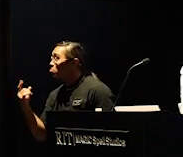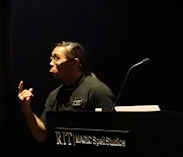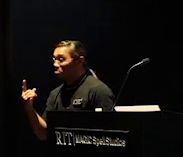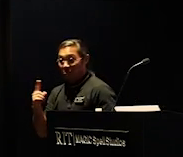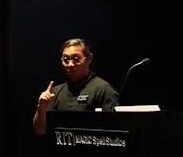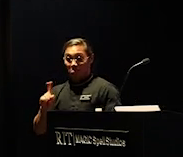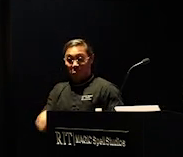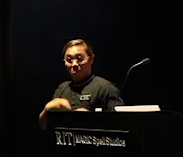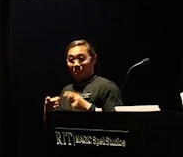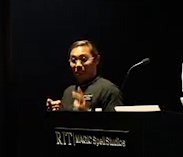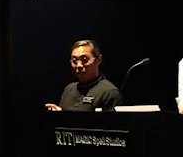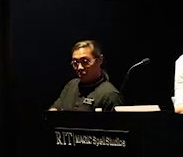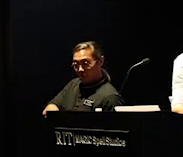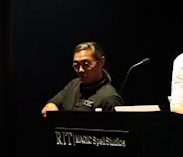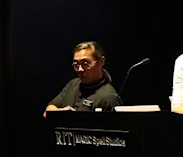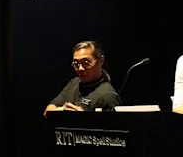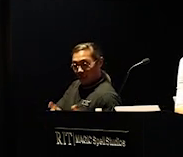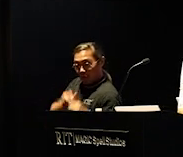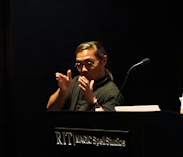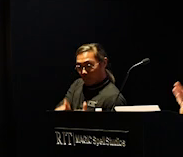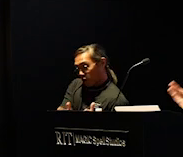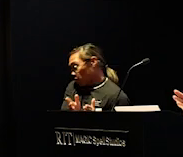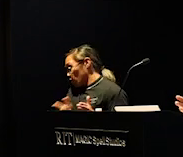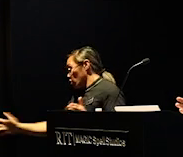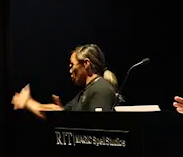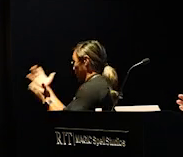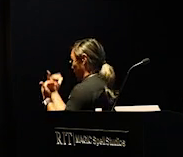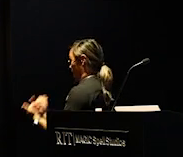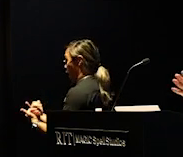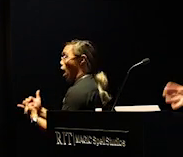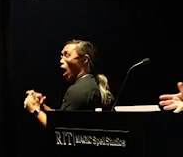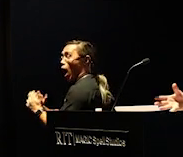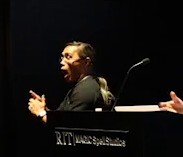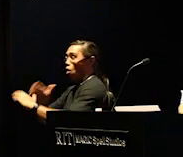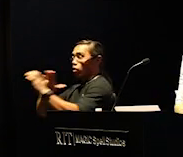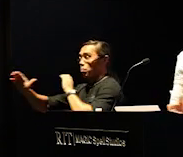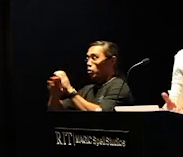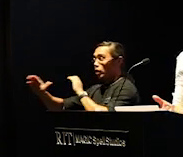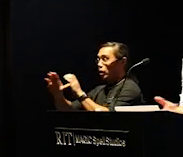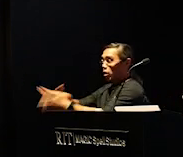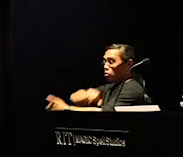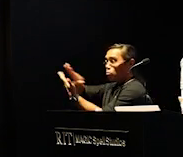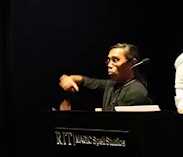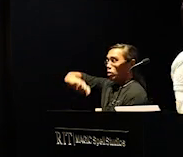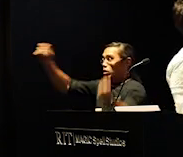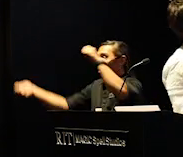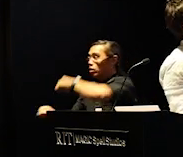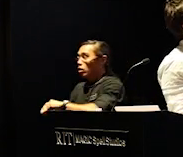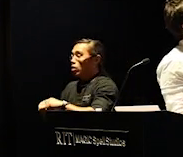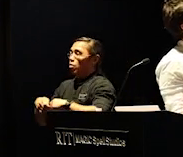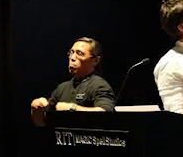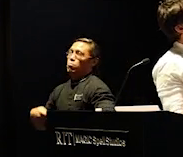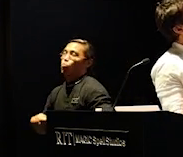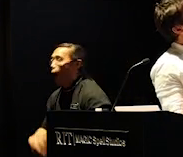that changes the way we communicate in the last 30 years is mind-blowing to me. I don't know if it is to you. It's very